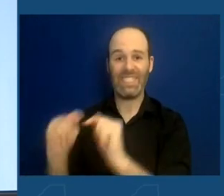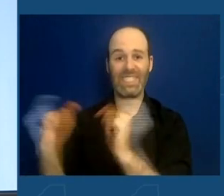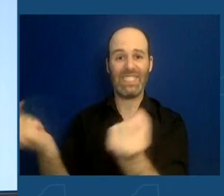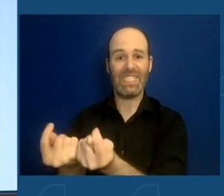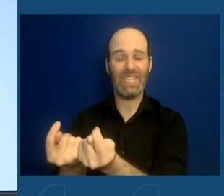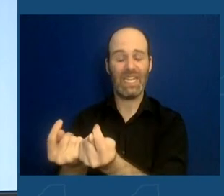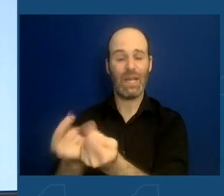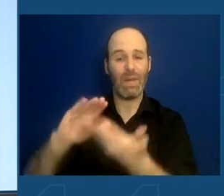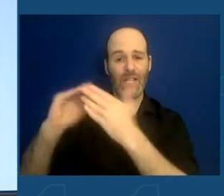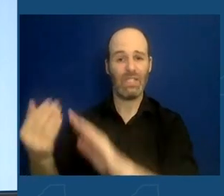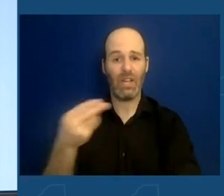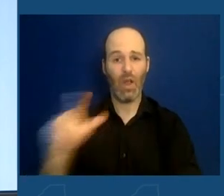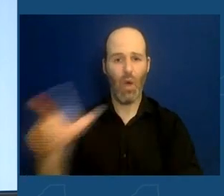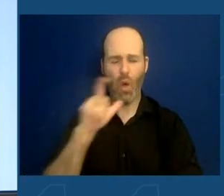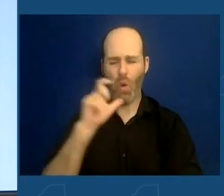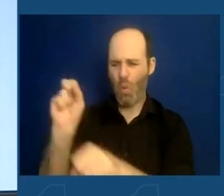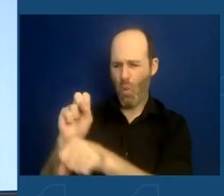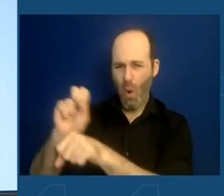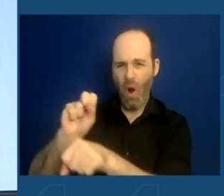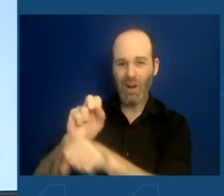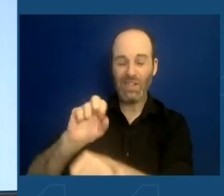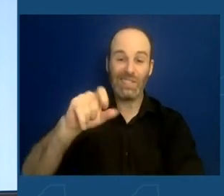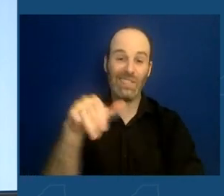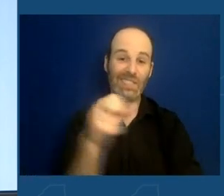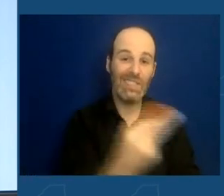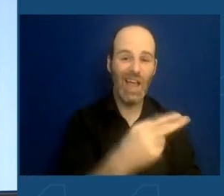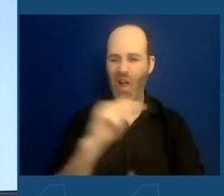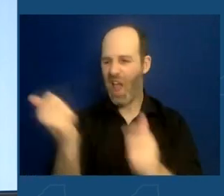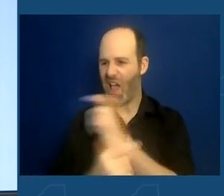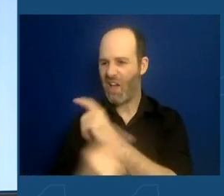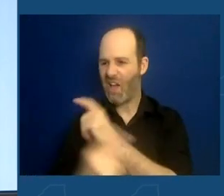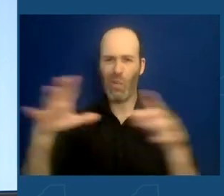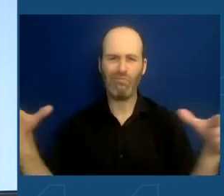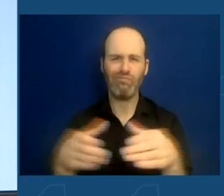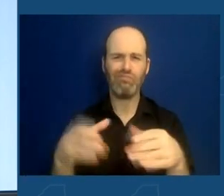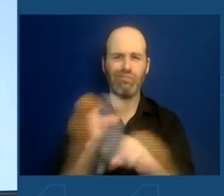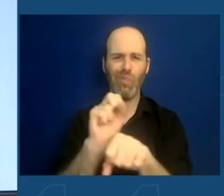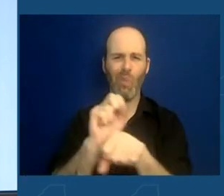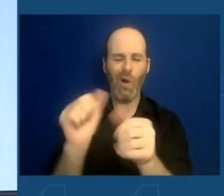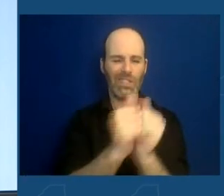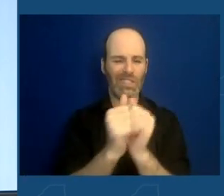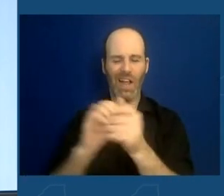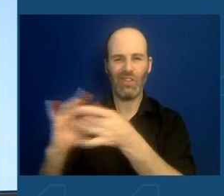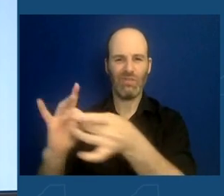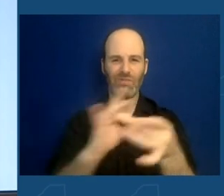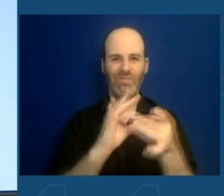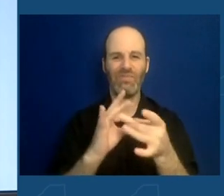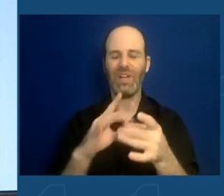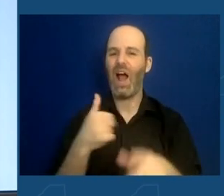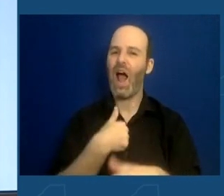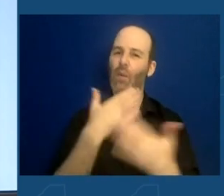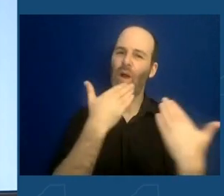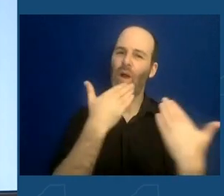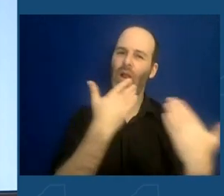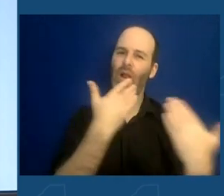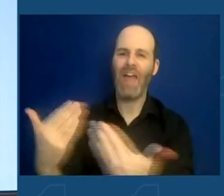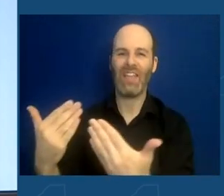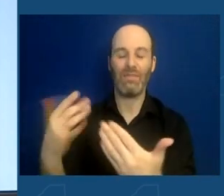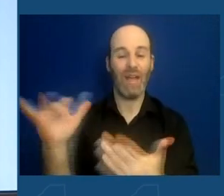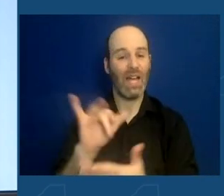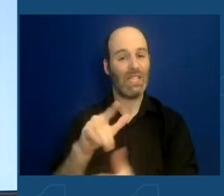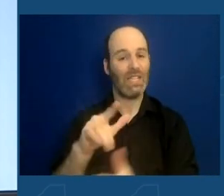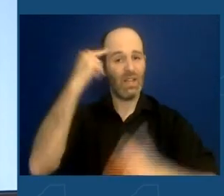so hard, and Sarah and everybody just pulled together. I want to thank them as the governor of the greatest state in the